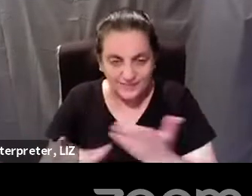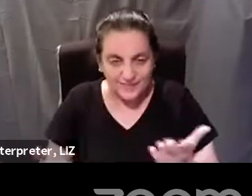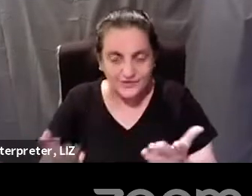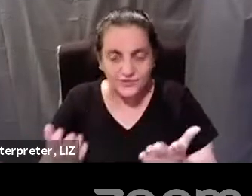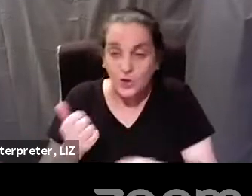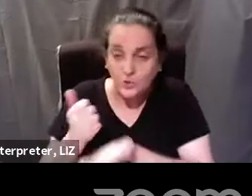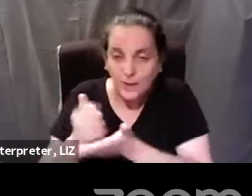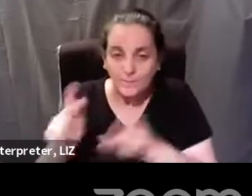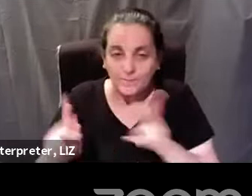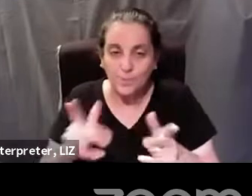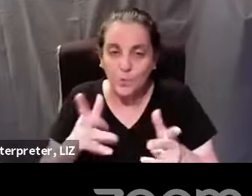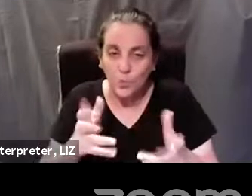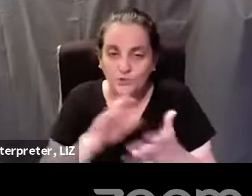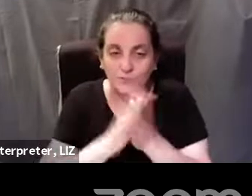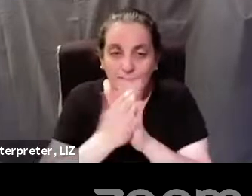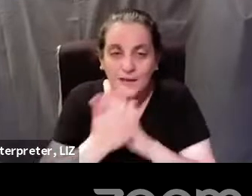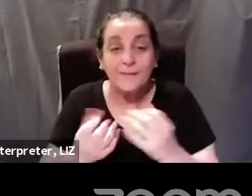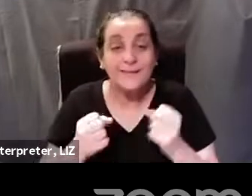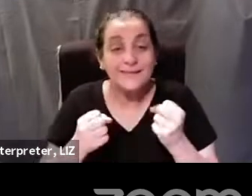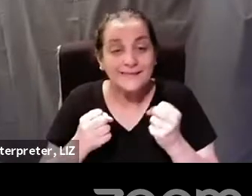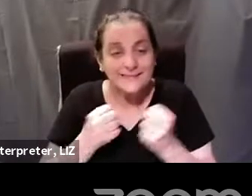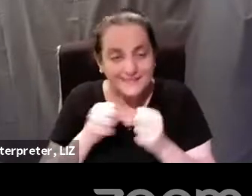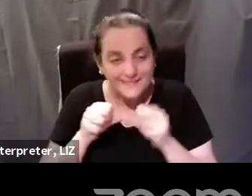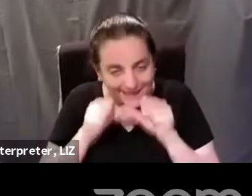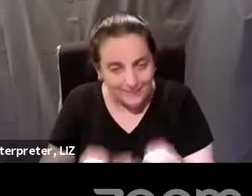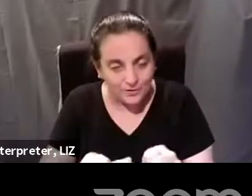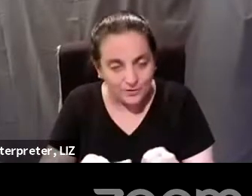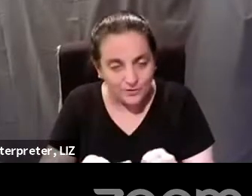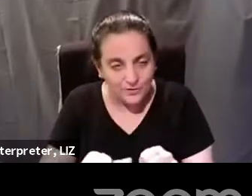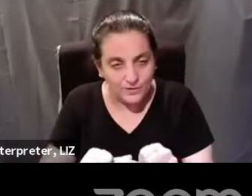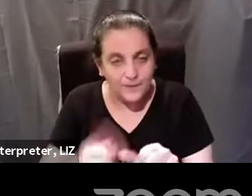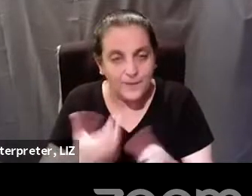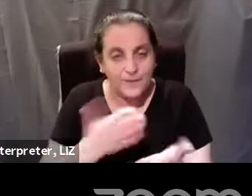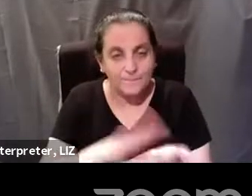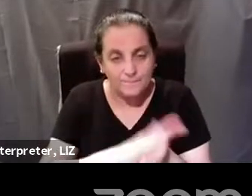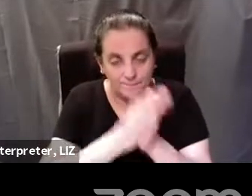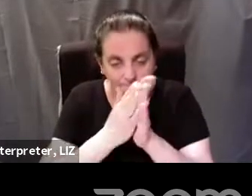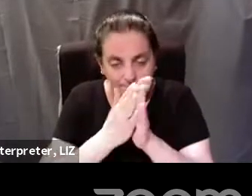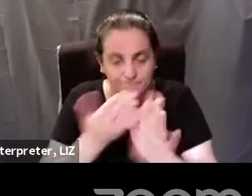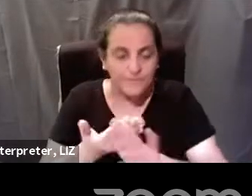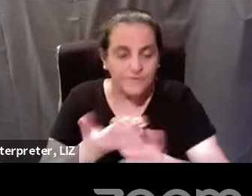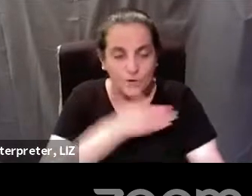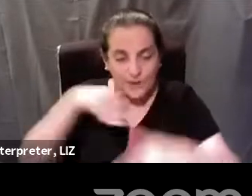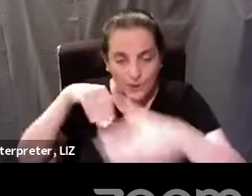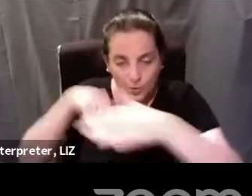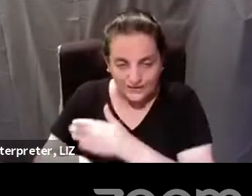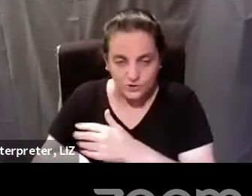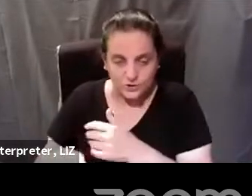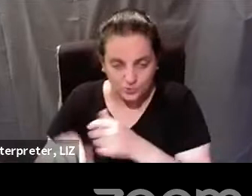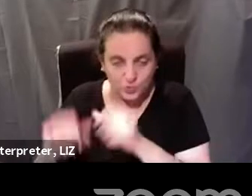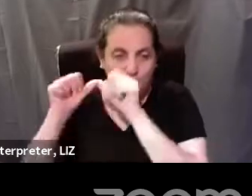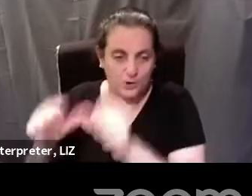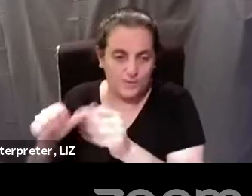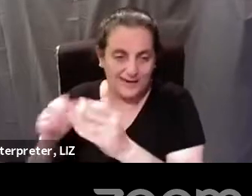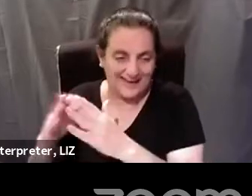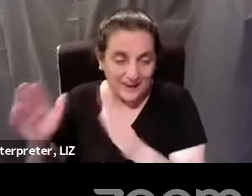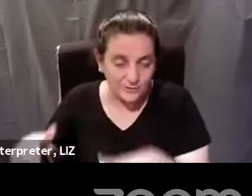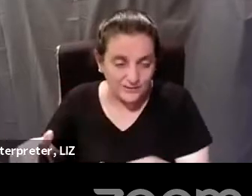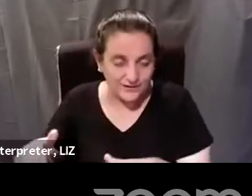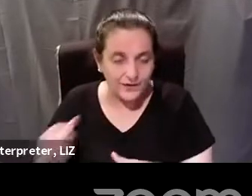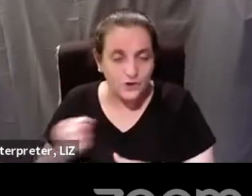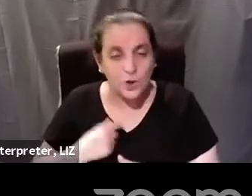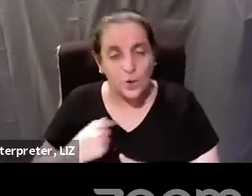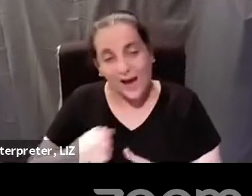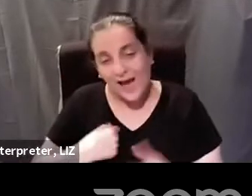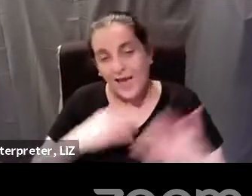trying to get stable before they get into the permanent level of housing. So what I think I do have hope